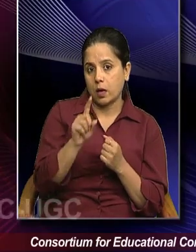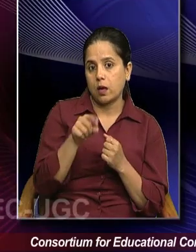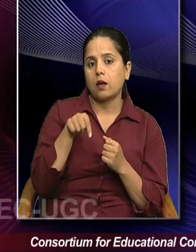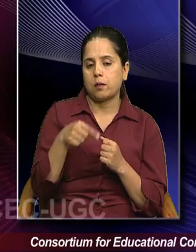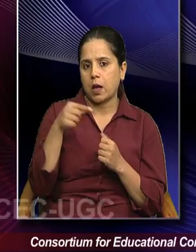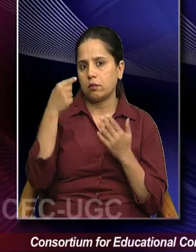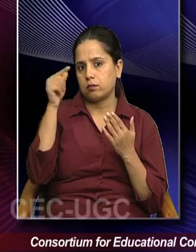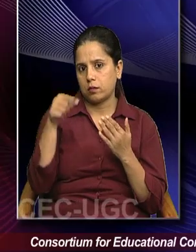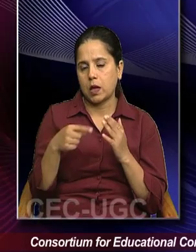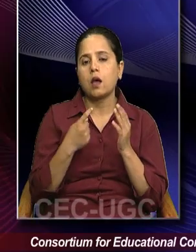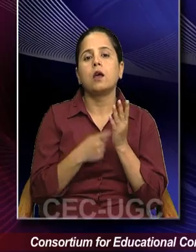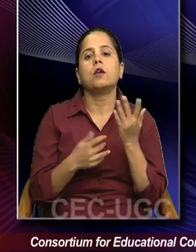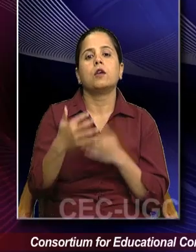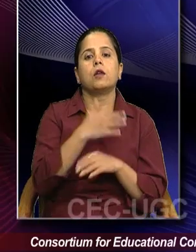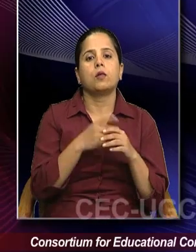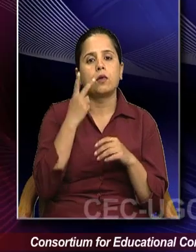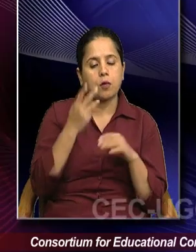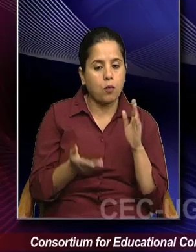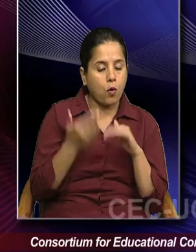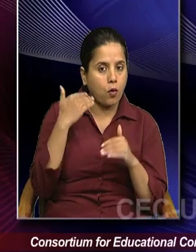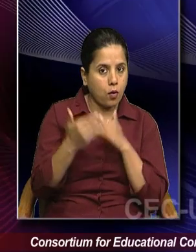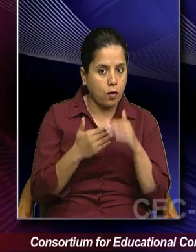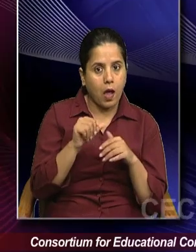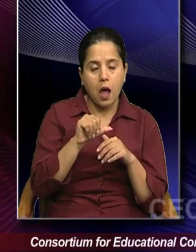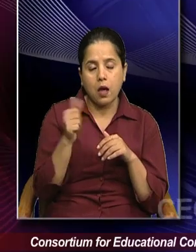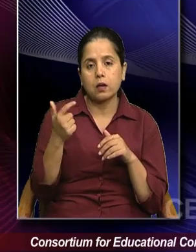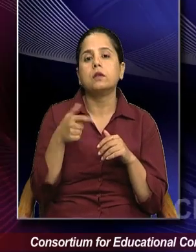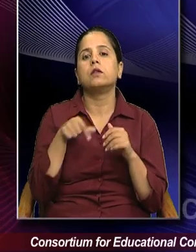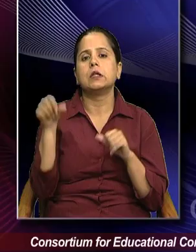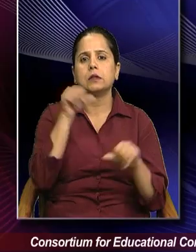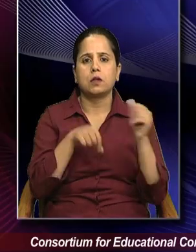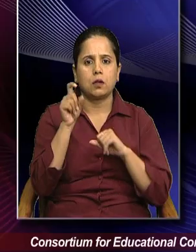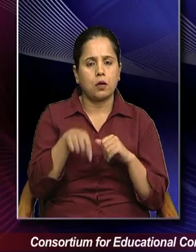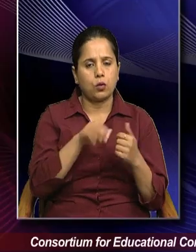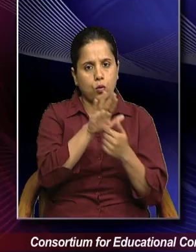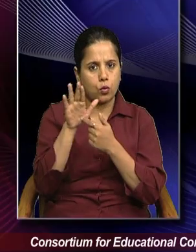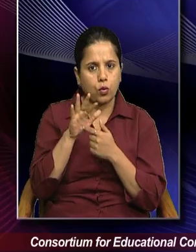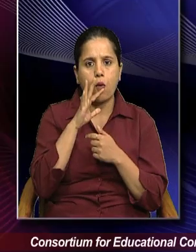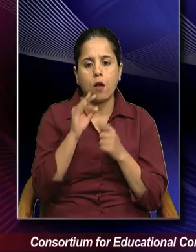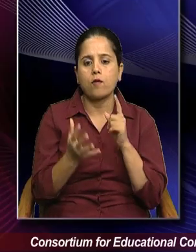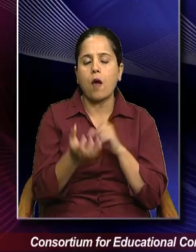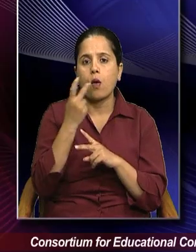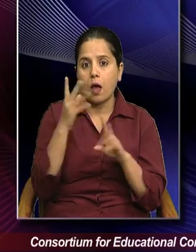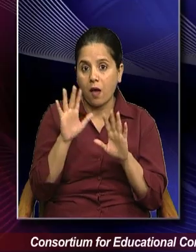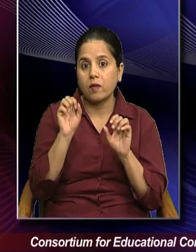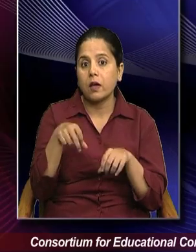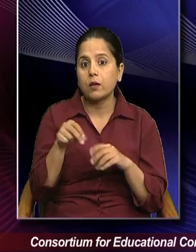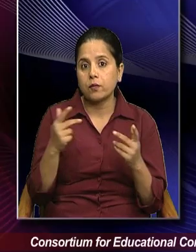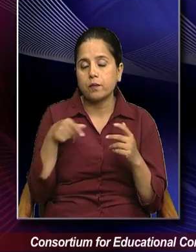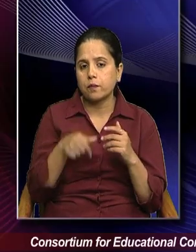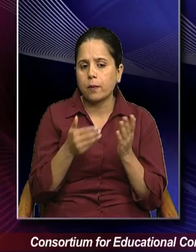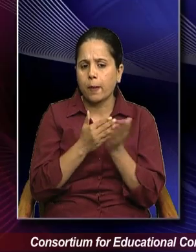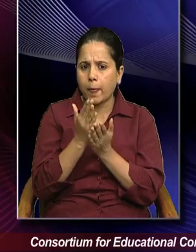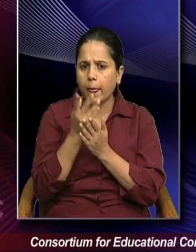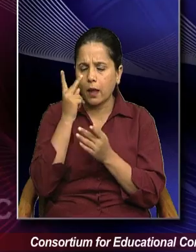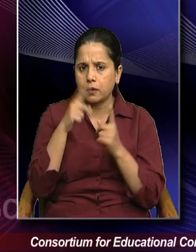verify report that explores whether other scientists have been able to reproduce the original findings or not. Method explainer,